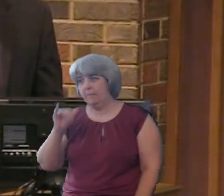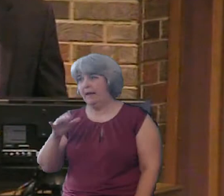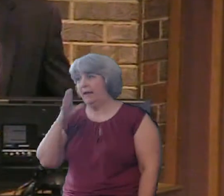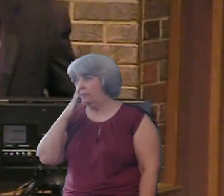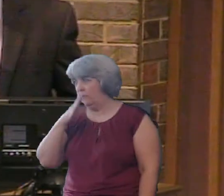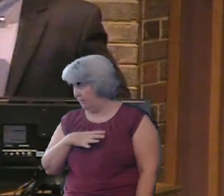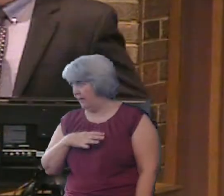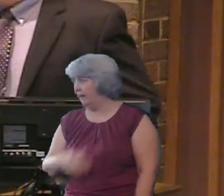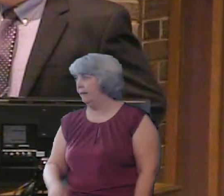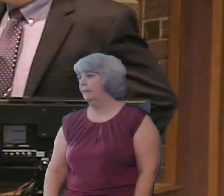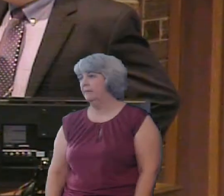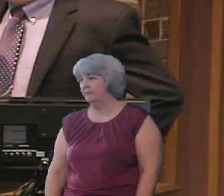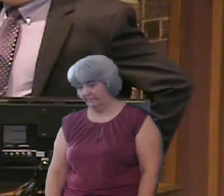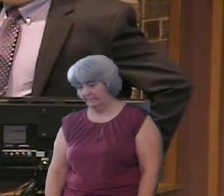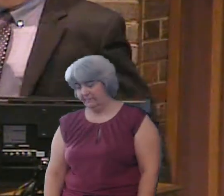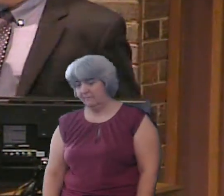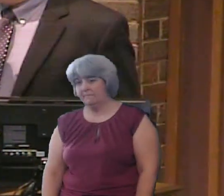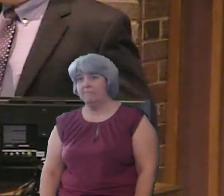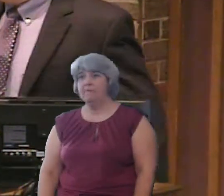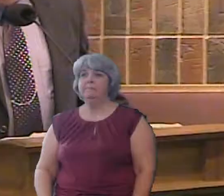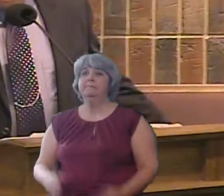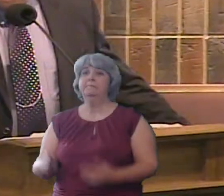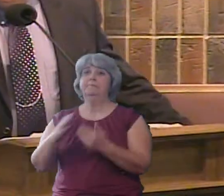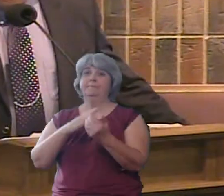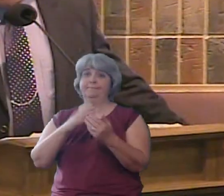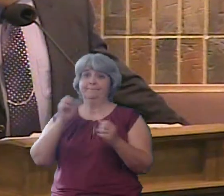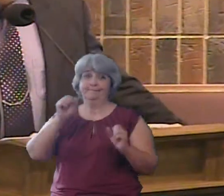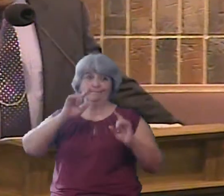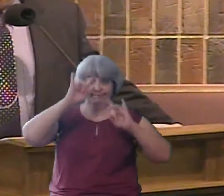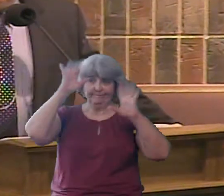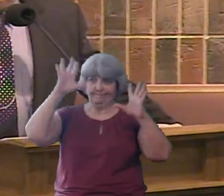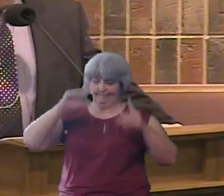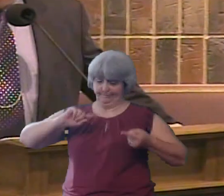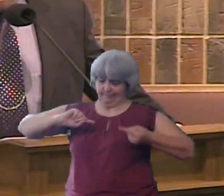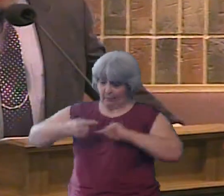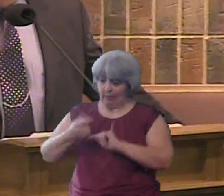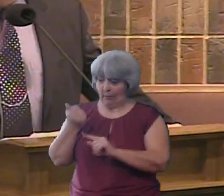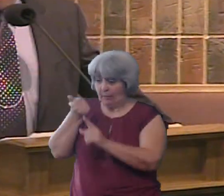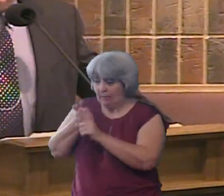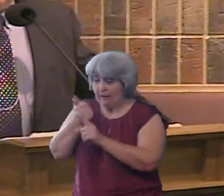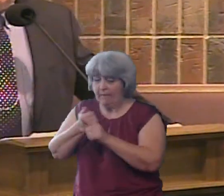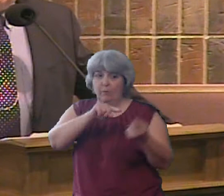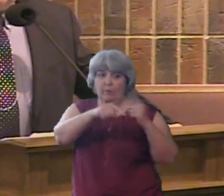great and tragic harm to themselves and to others.